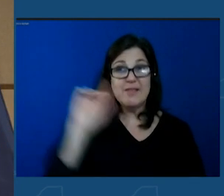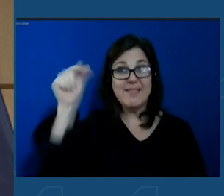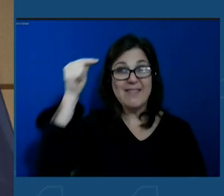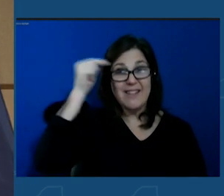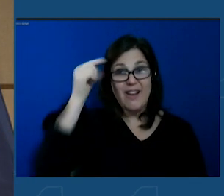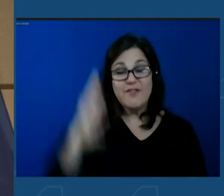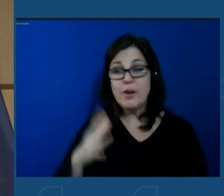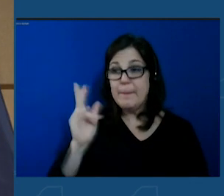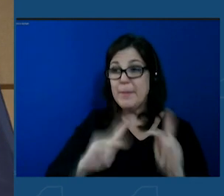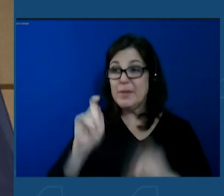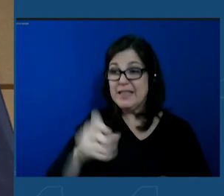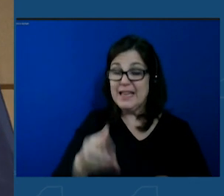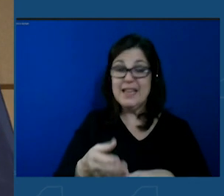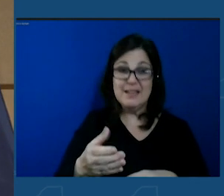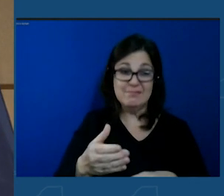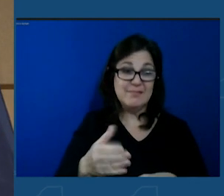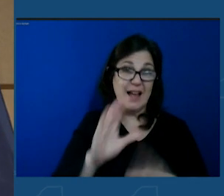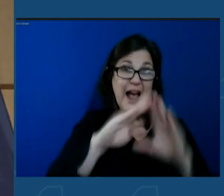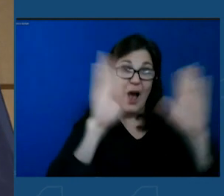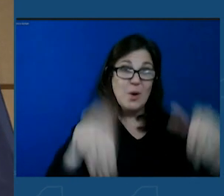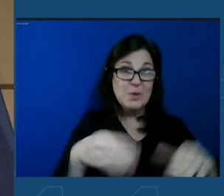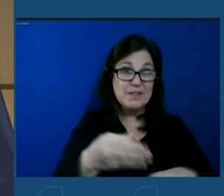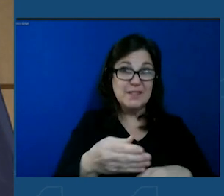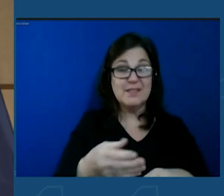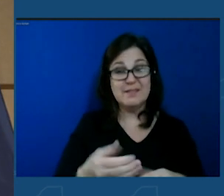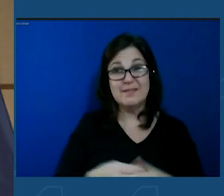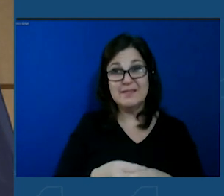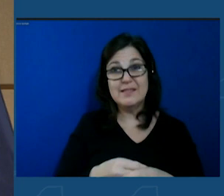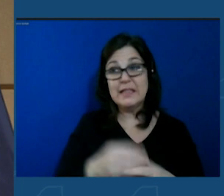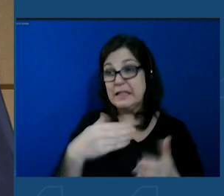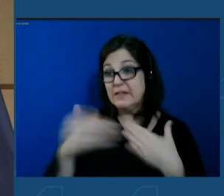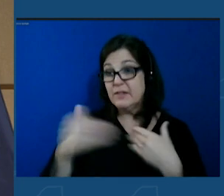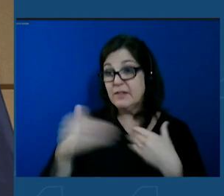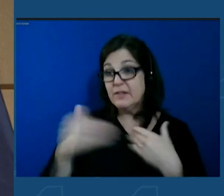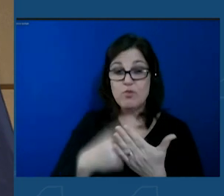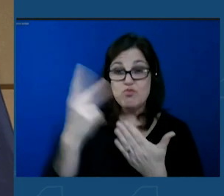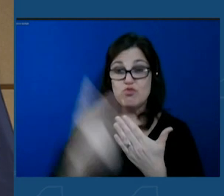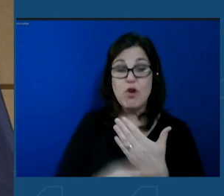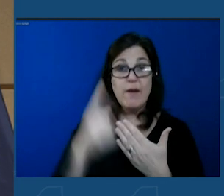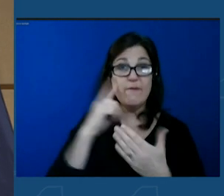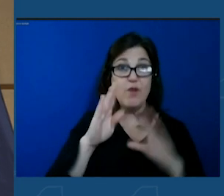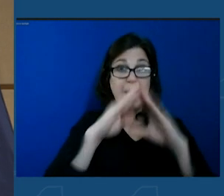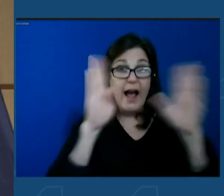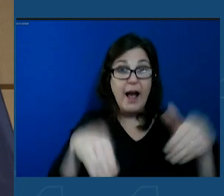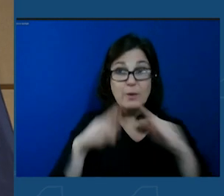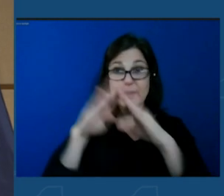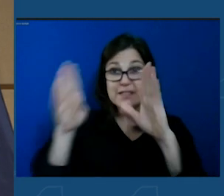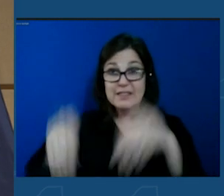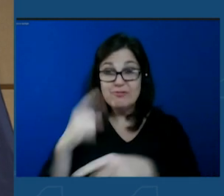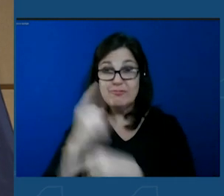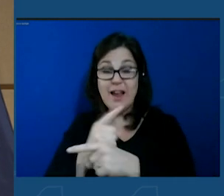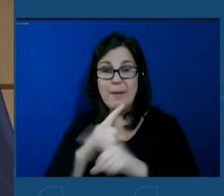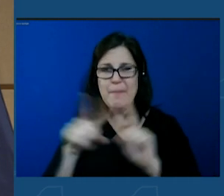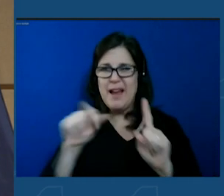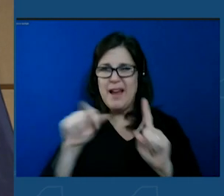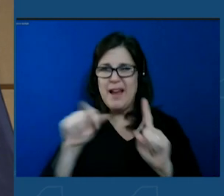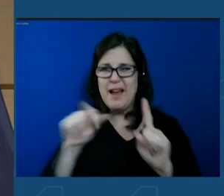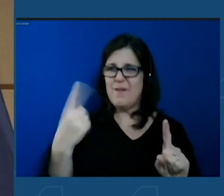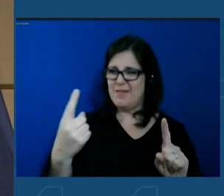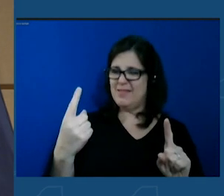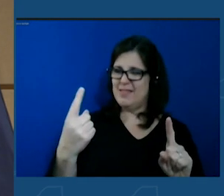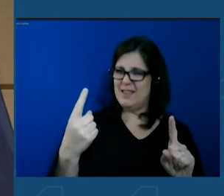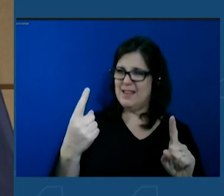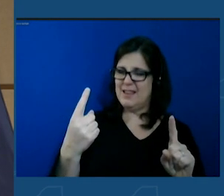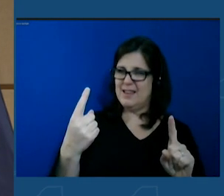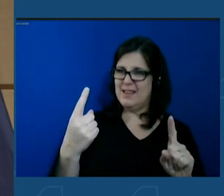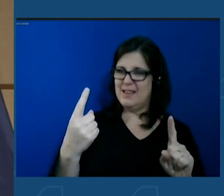housing, and although there are programs put in place for housing, it shouldn't just be a place you go because you need somewhere